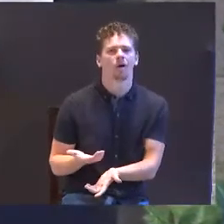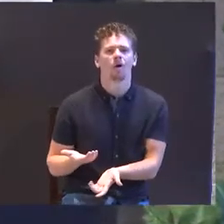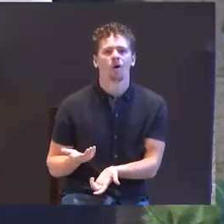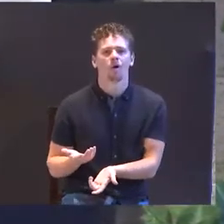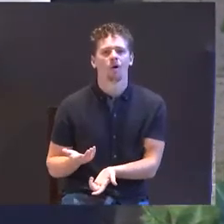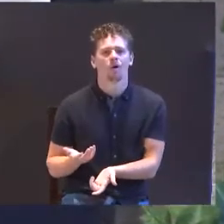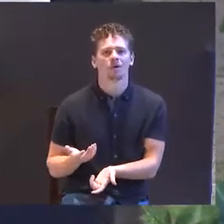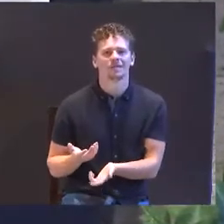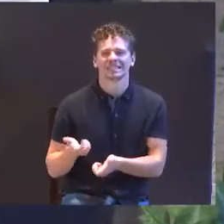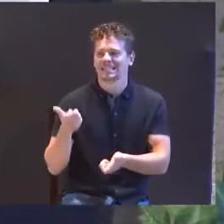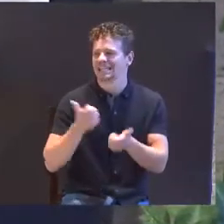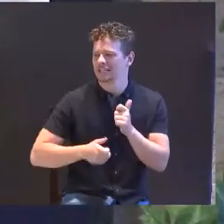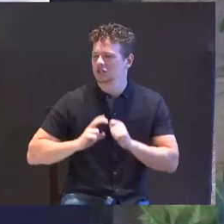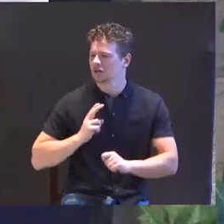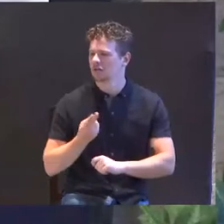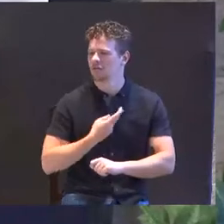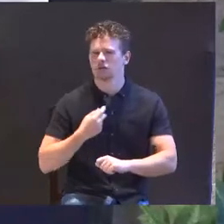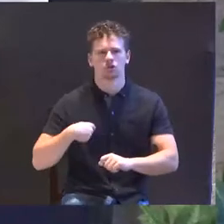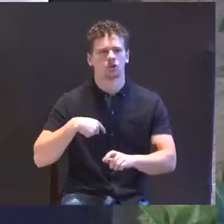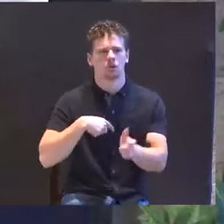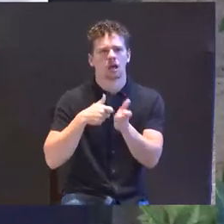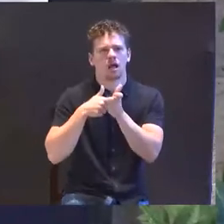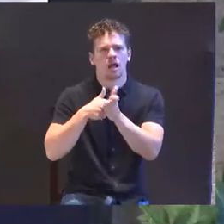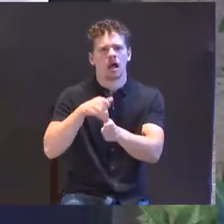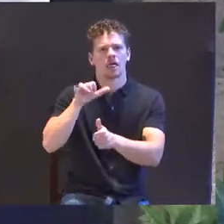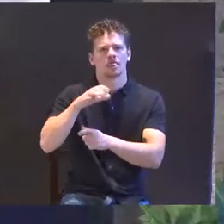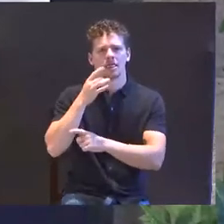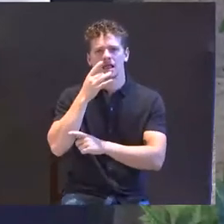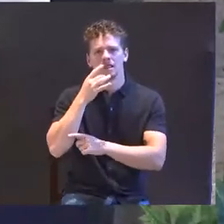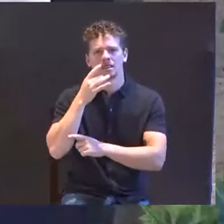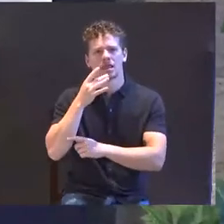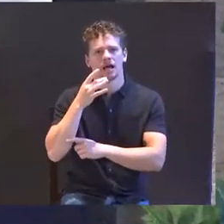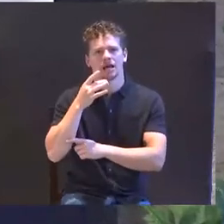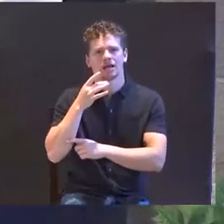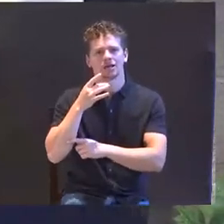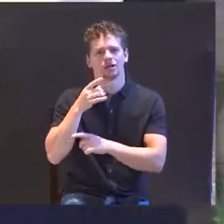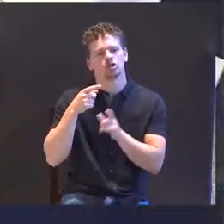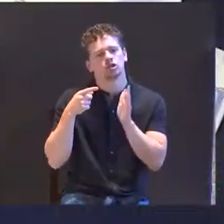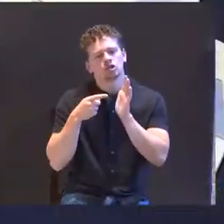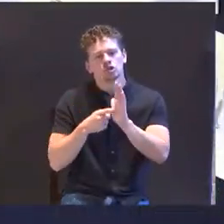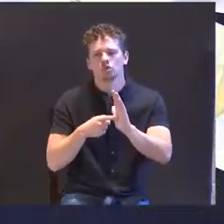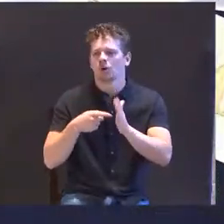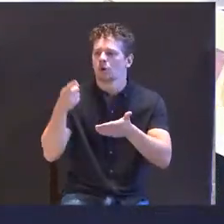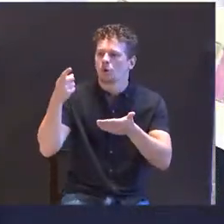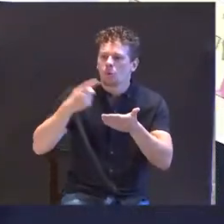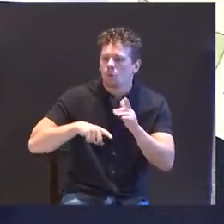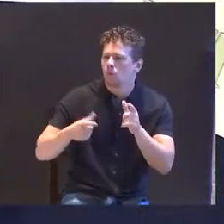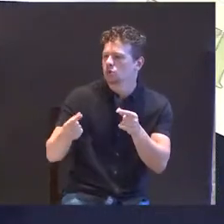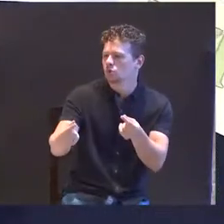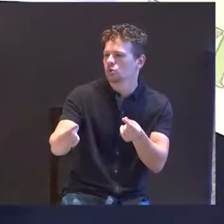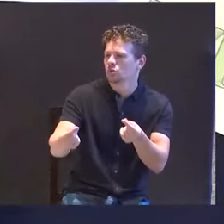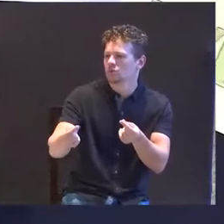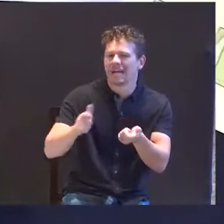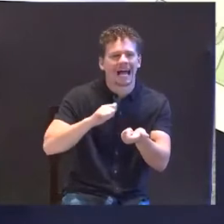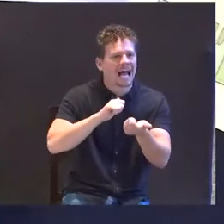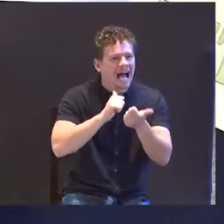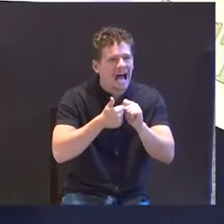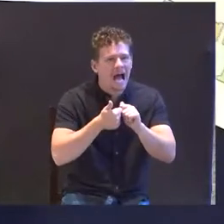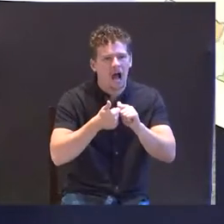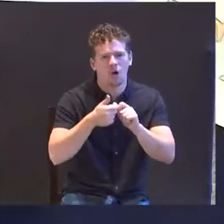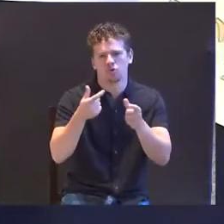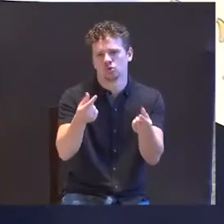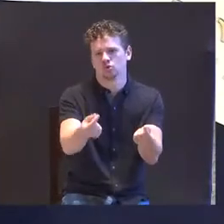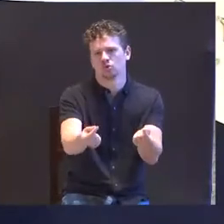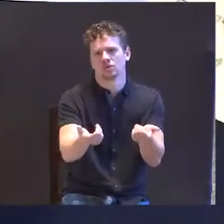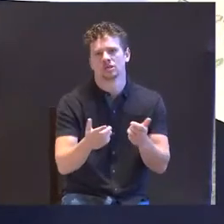us, guided by that light within us, will be guided on what to do and how to do it. And praise God for